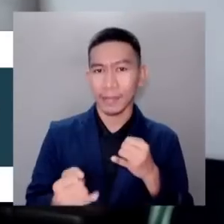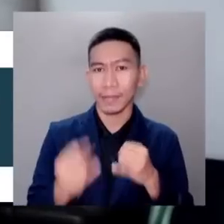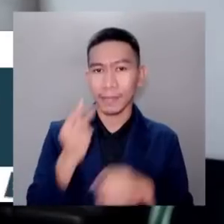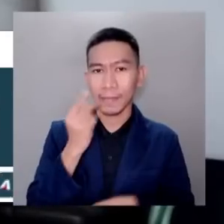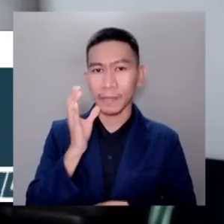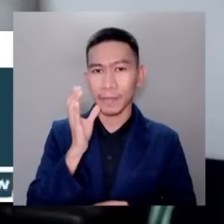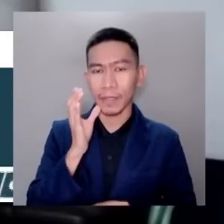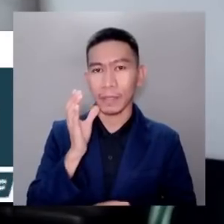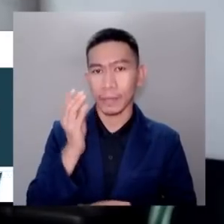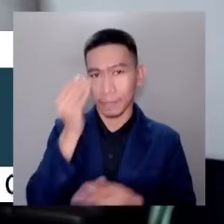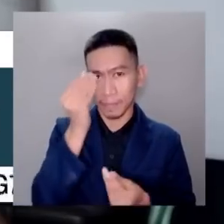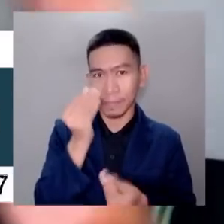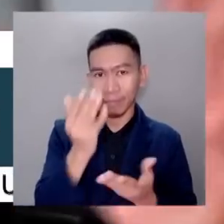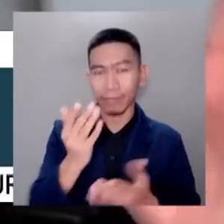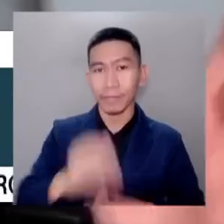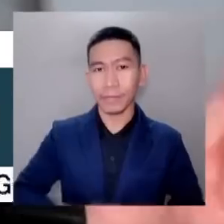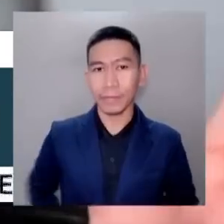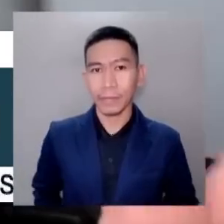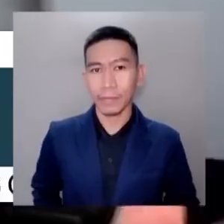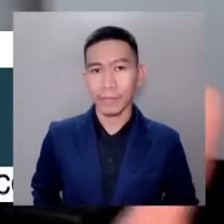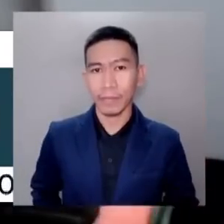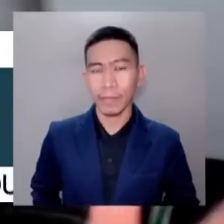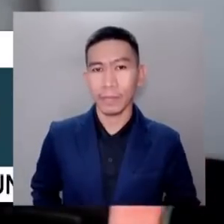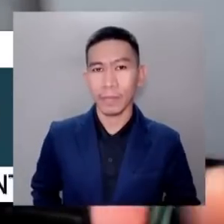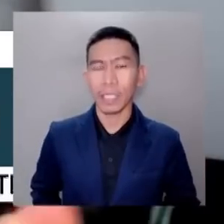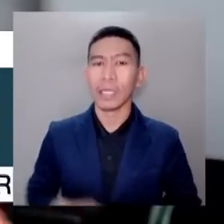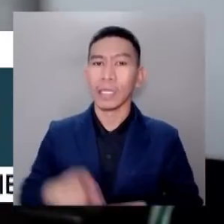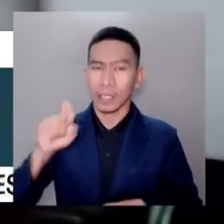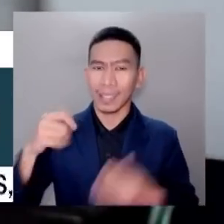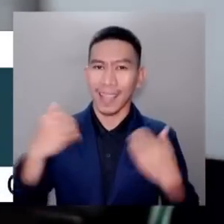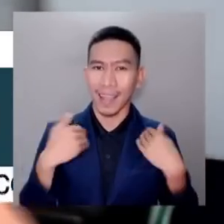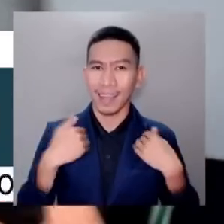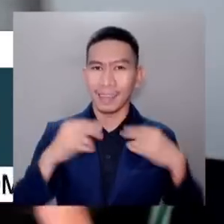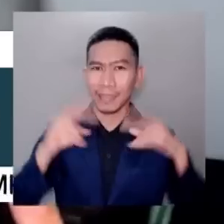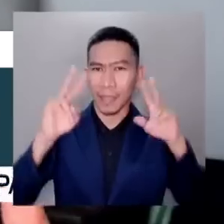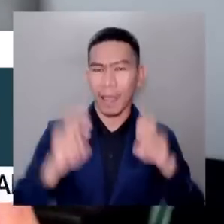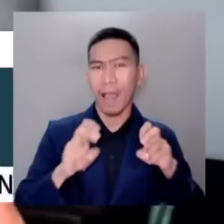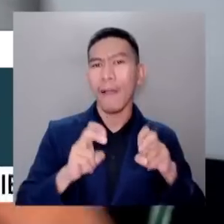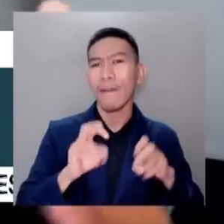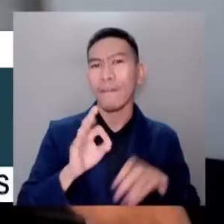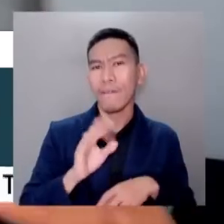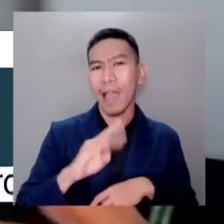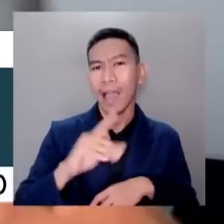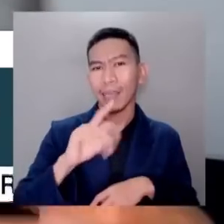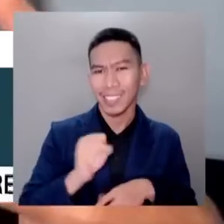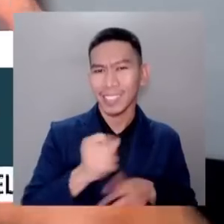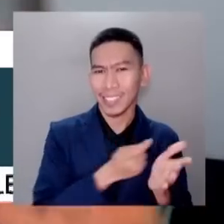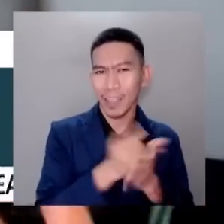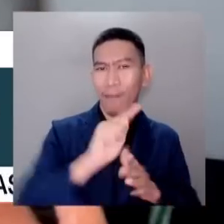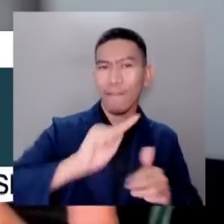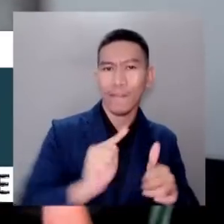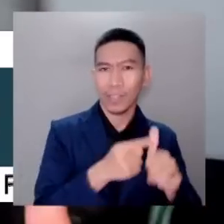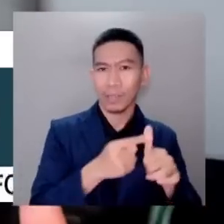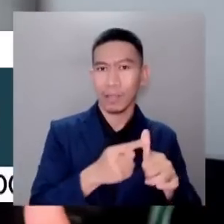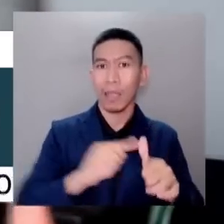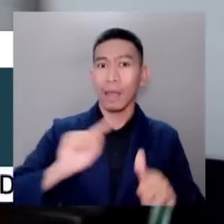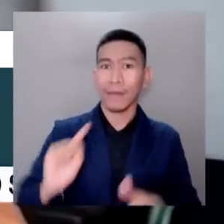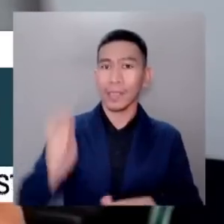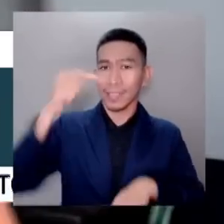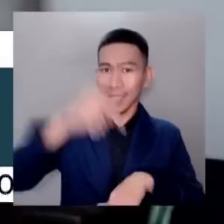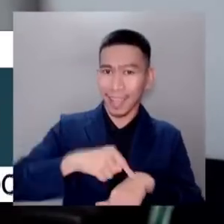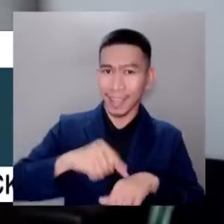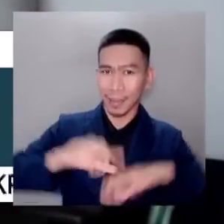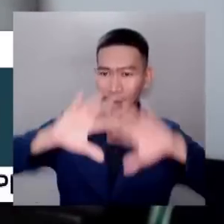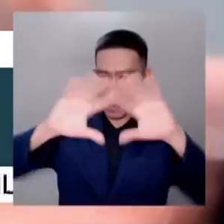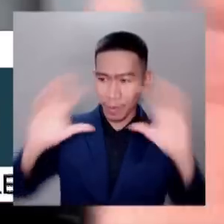know, we did this facts first pyramid together. It was the first time globally that there was a whole of society approach